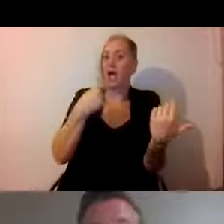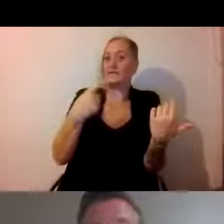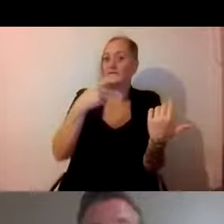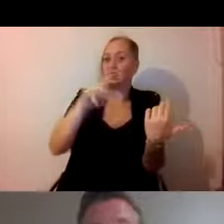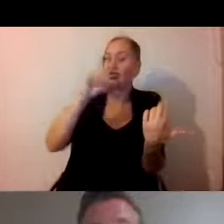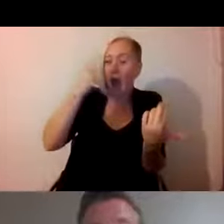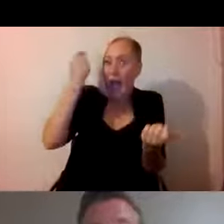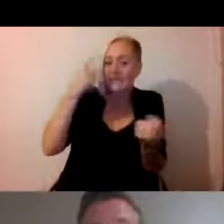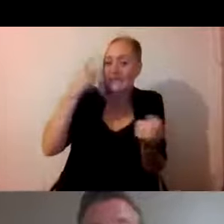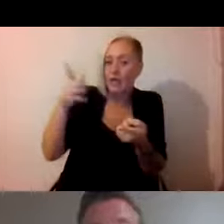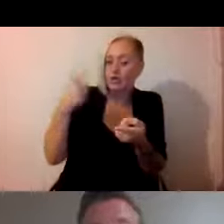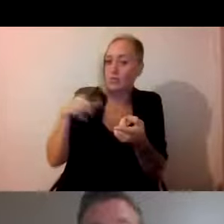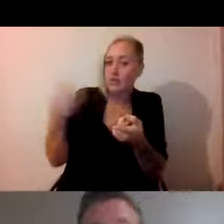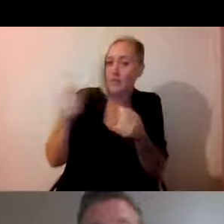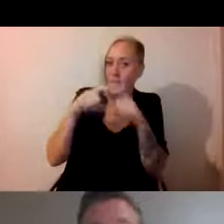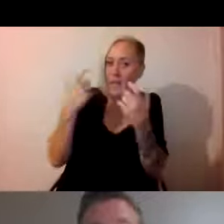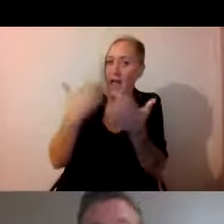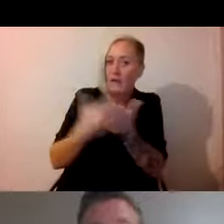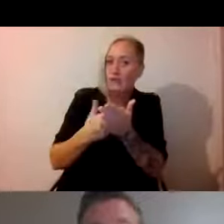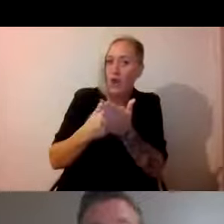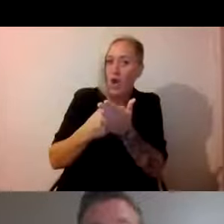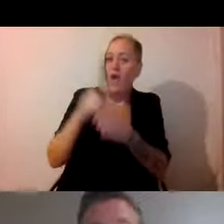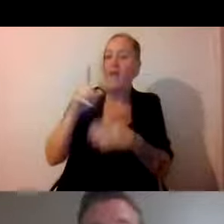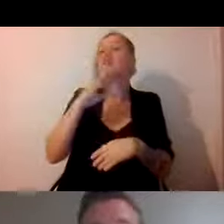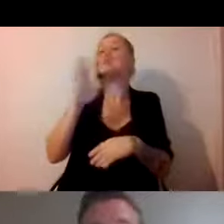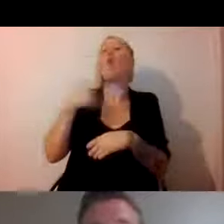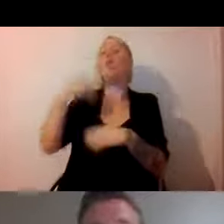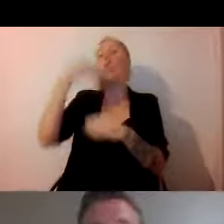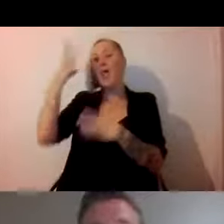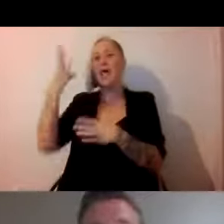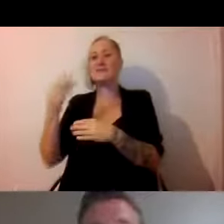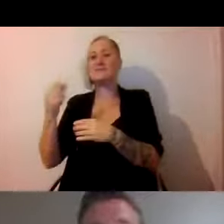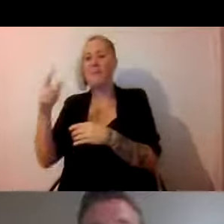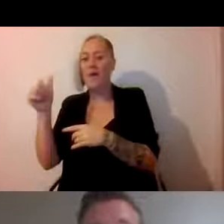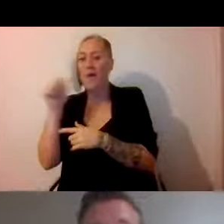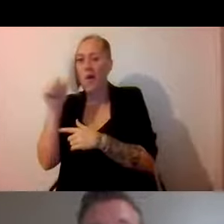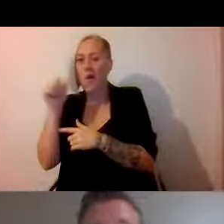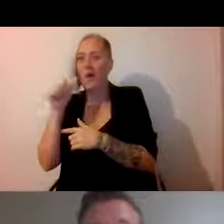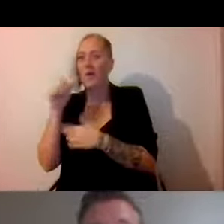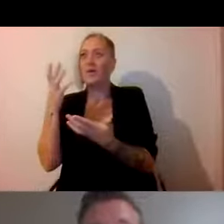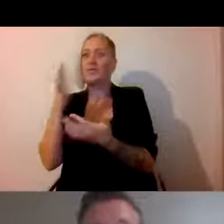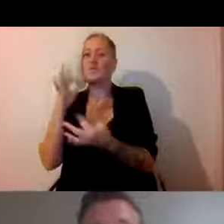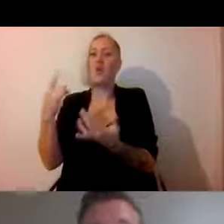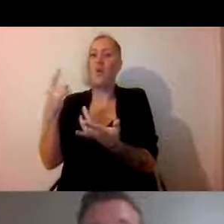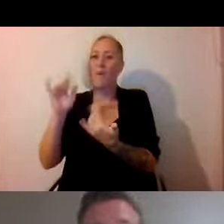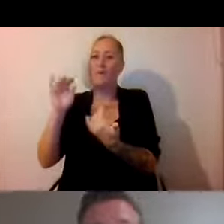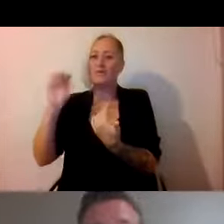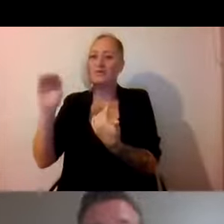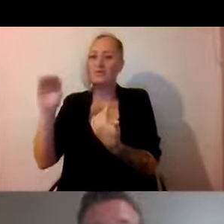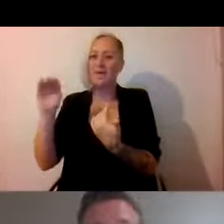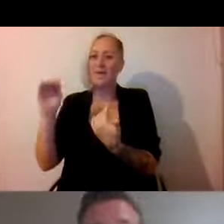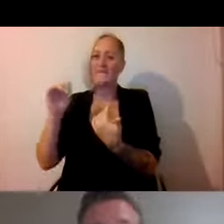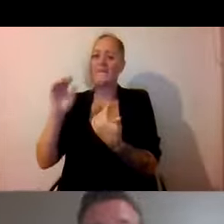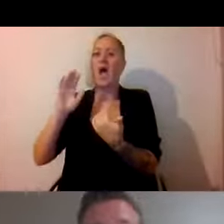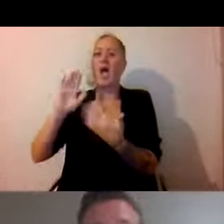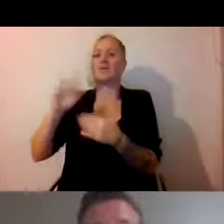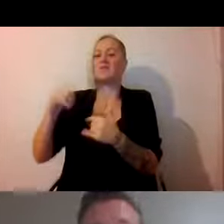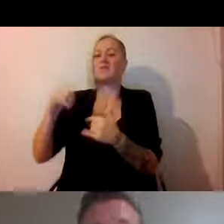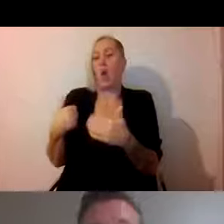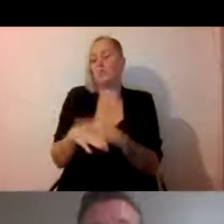because you've got a mask on. And they said, oh no, we'll let someone know. And of course, no one was notified. And I was very happy I actually ended up being